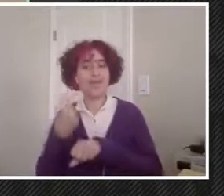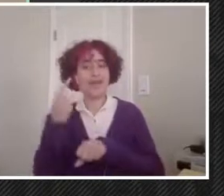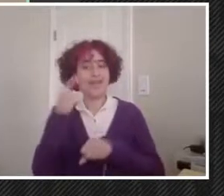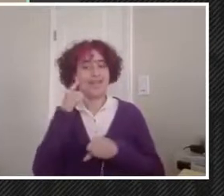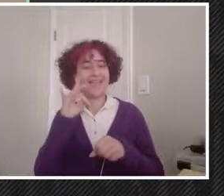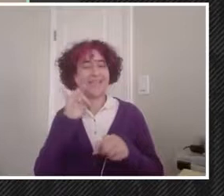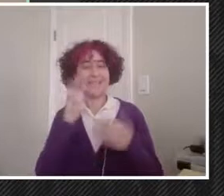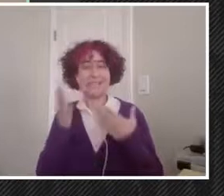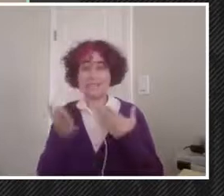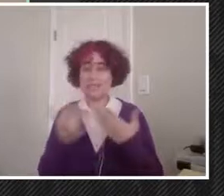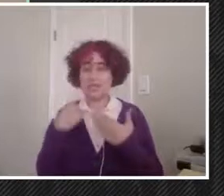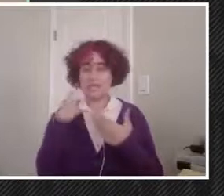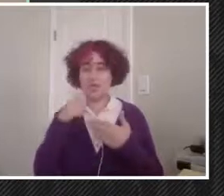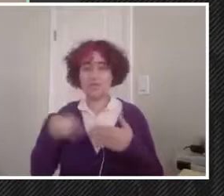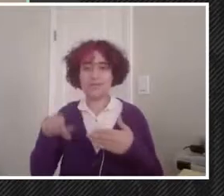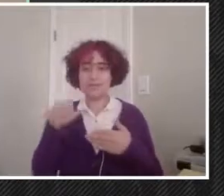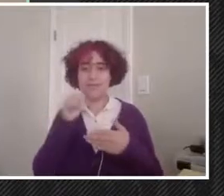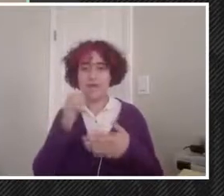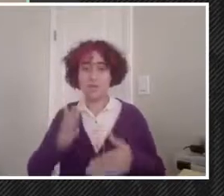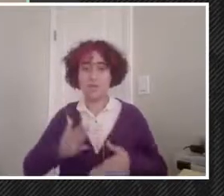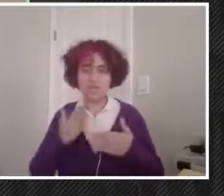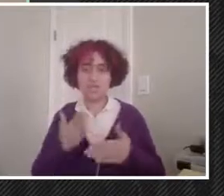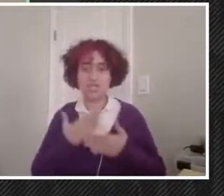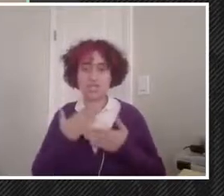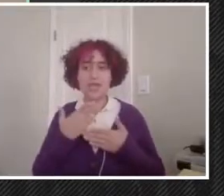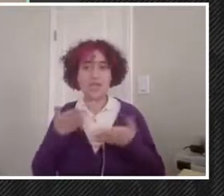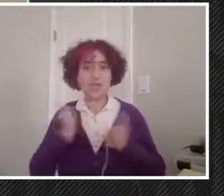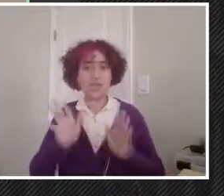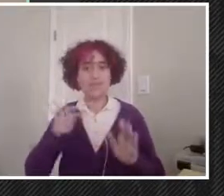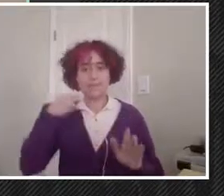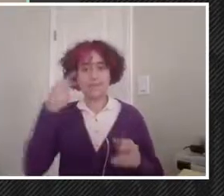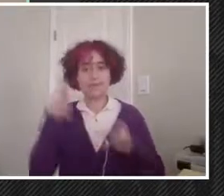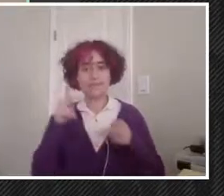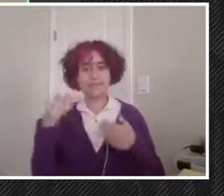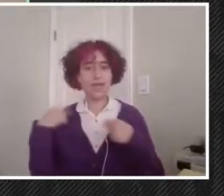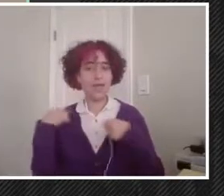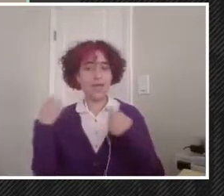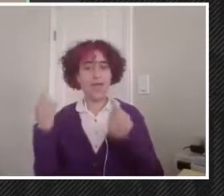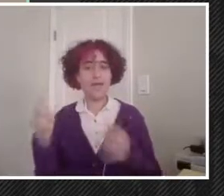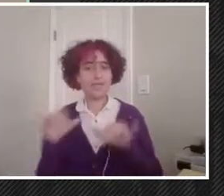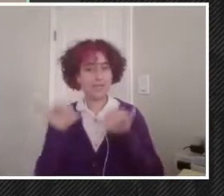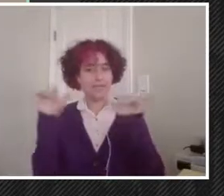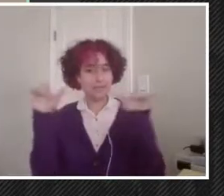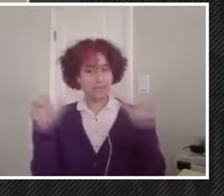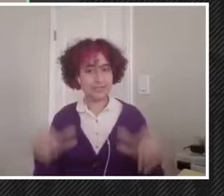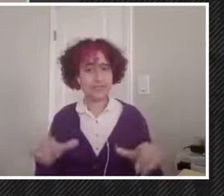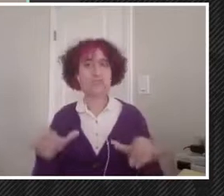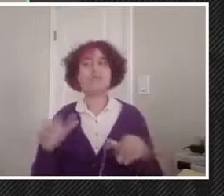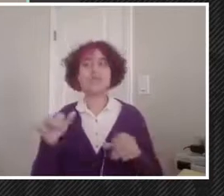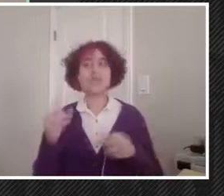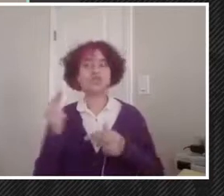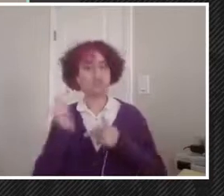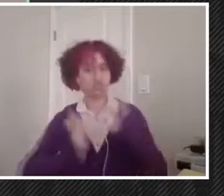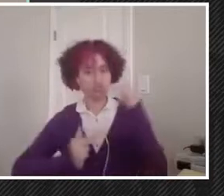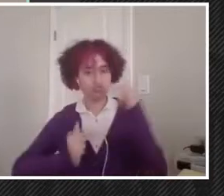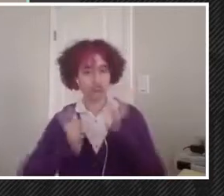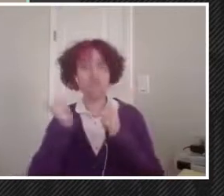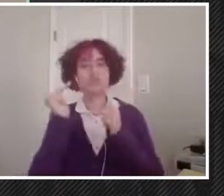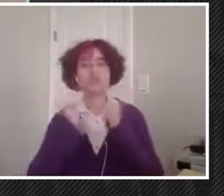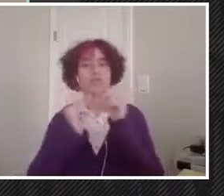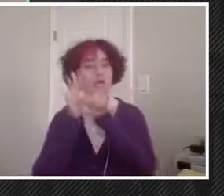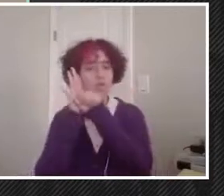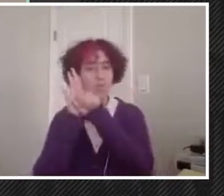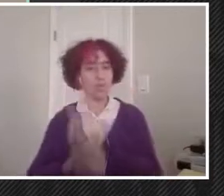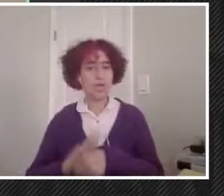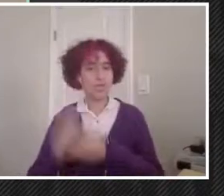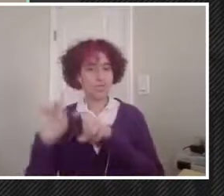varied ways that Black people have been systemically and structurally oppressed